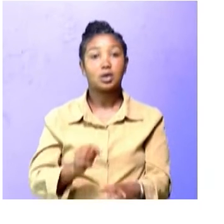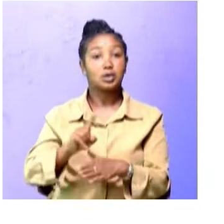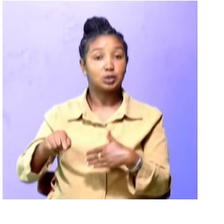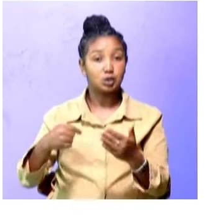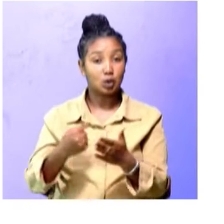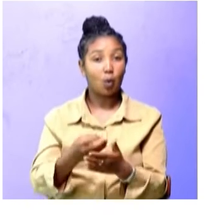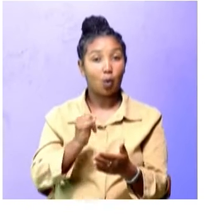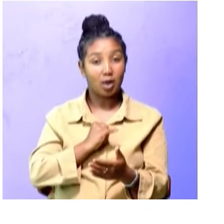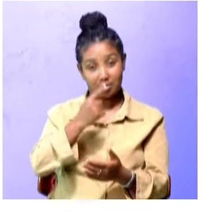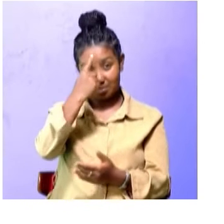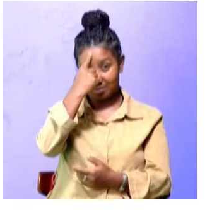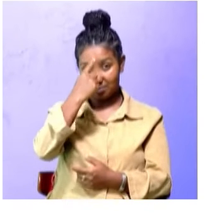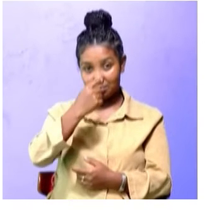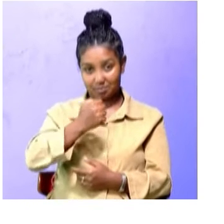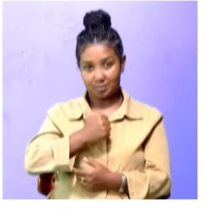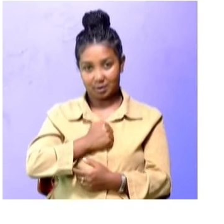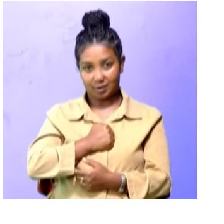So I believe